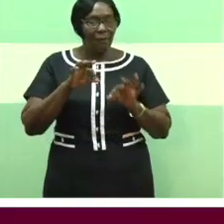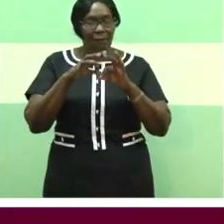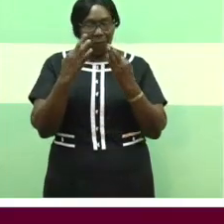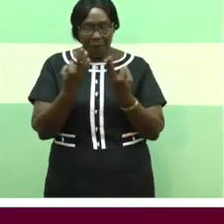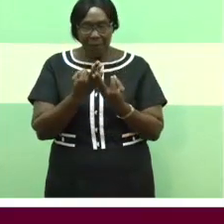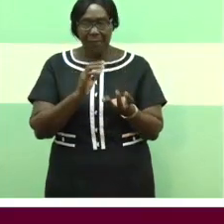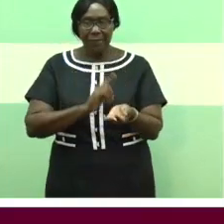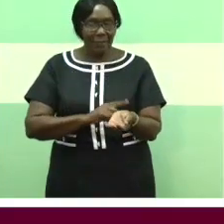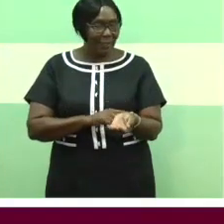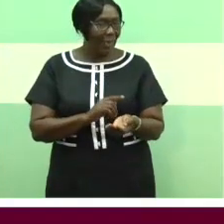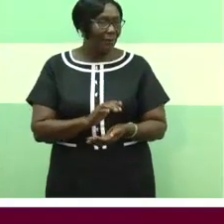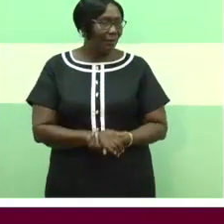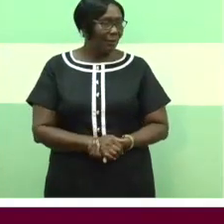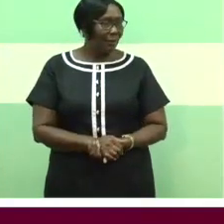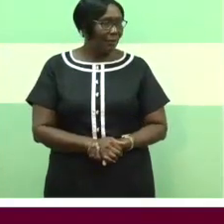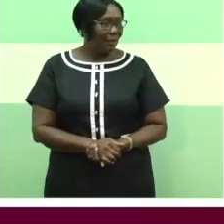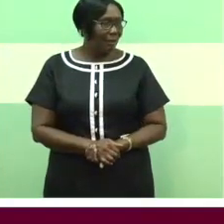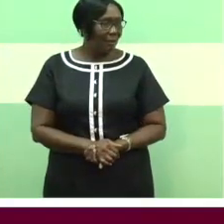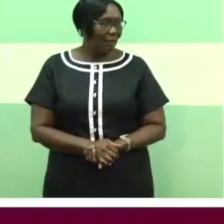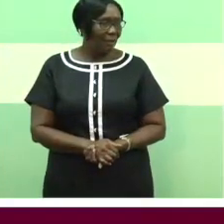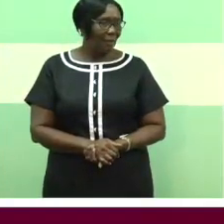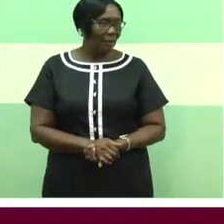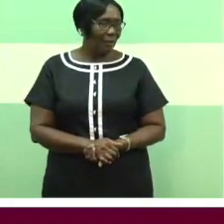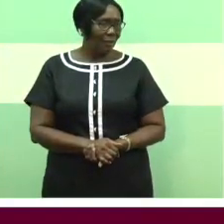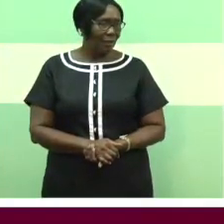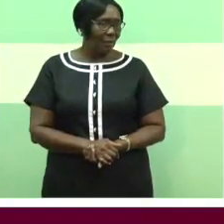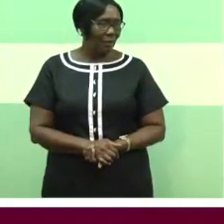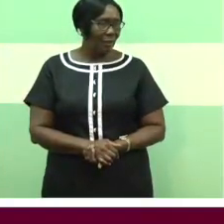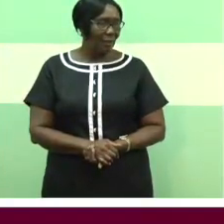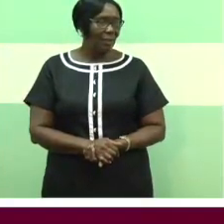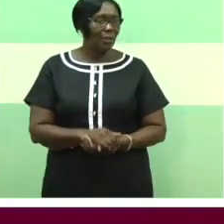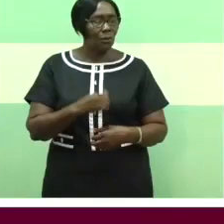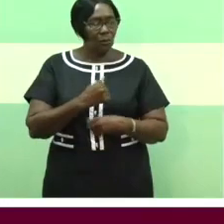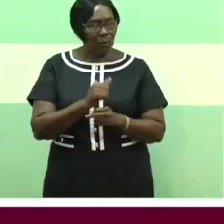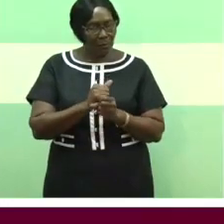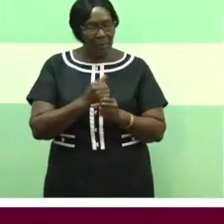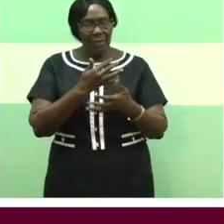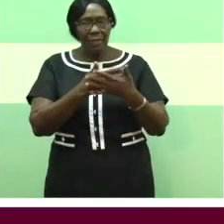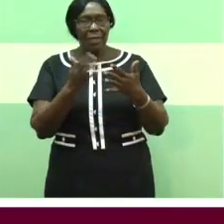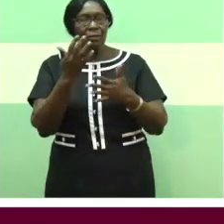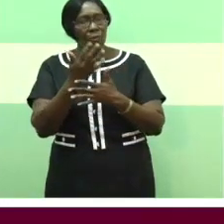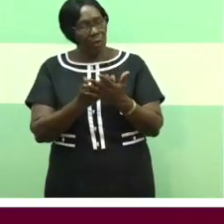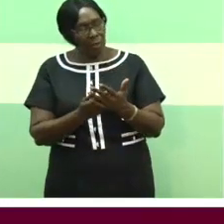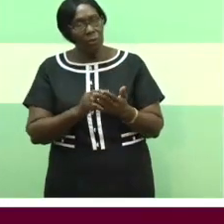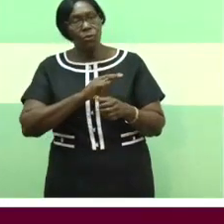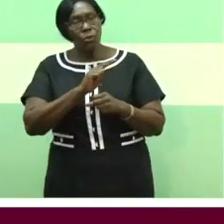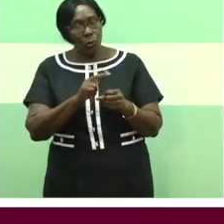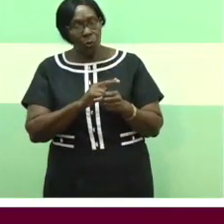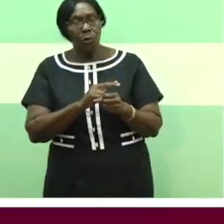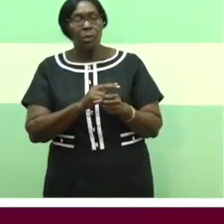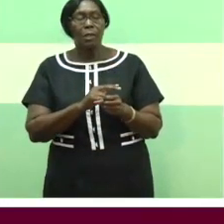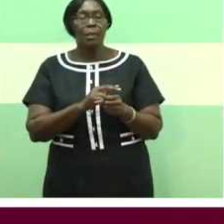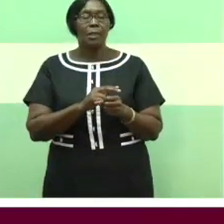family time. So you can make the schedule to suit